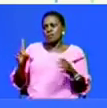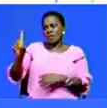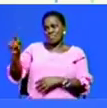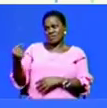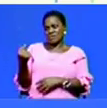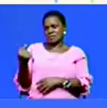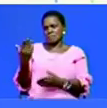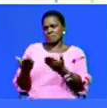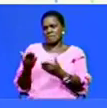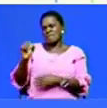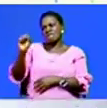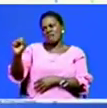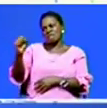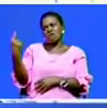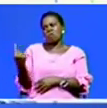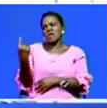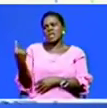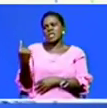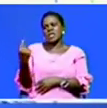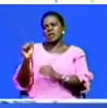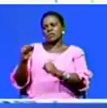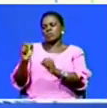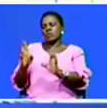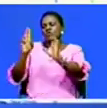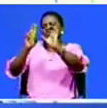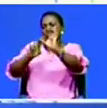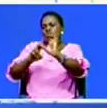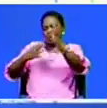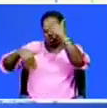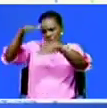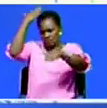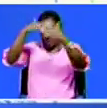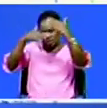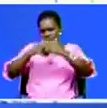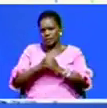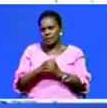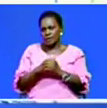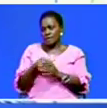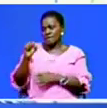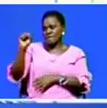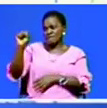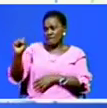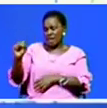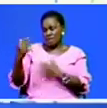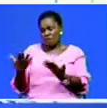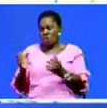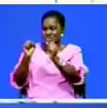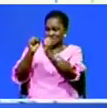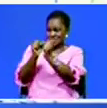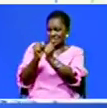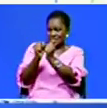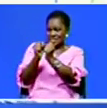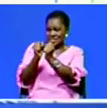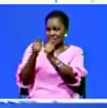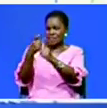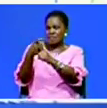1,000, maybe it's only 5 who can make it to the university. And the 5 or maybe even 10,